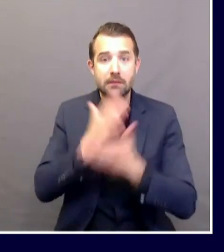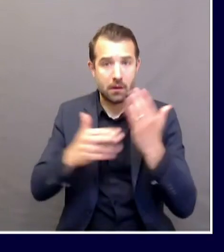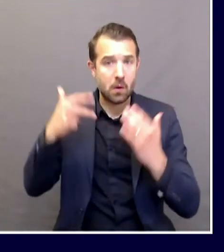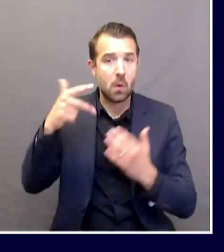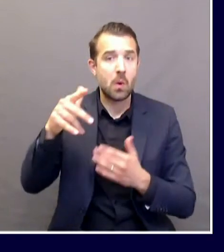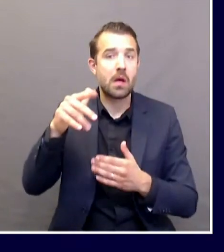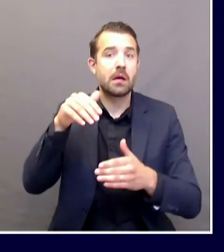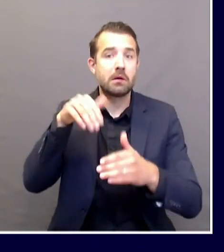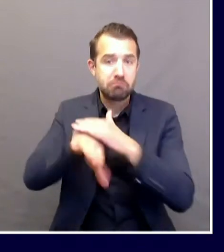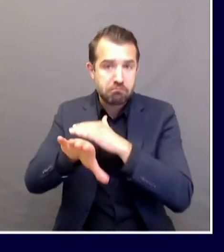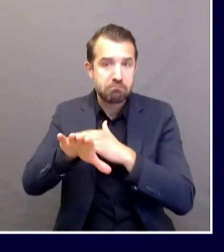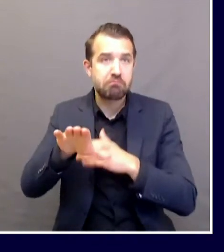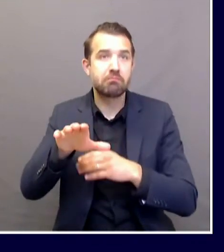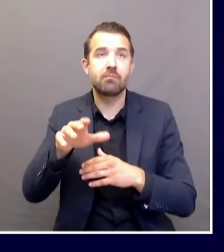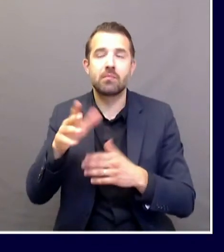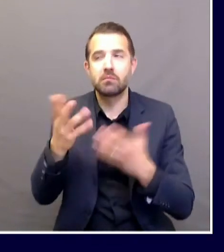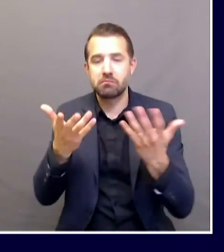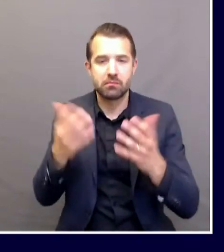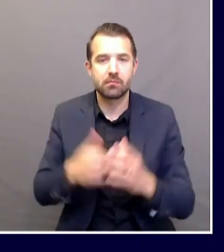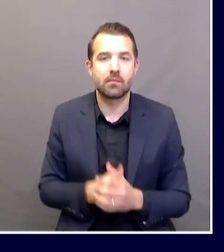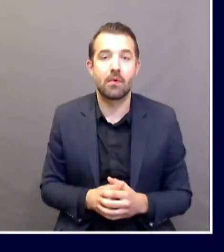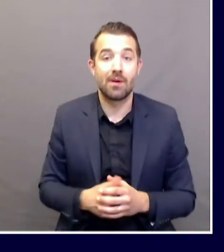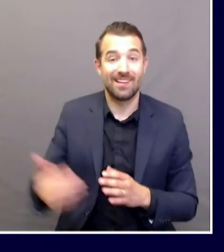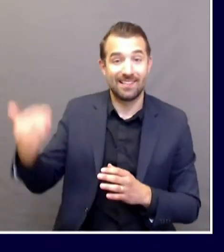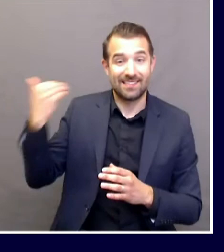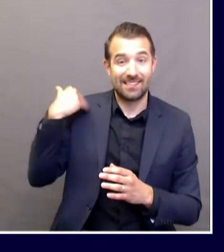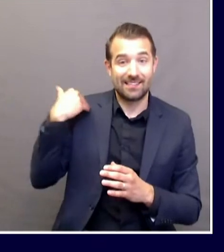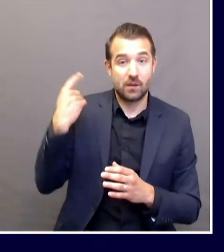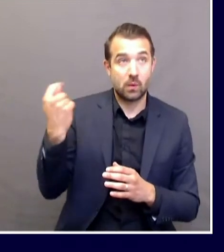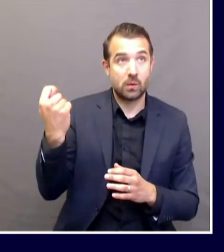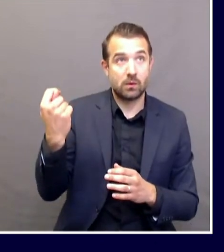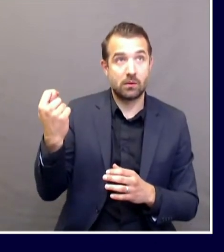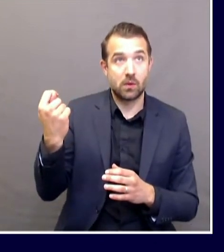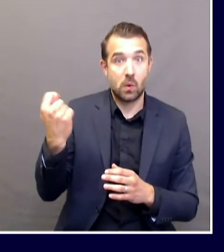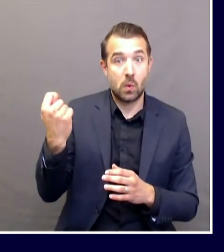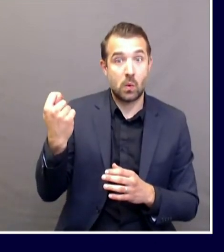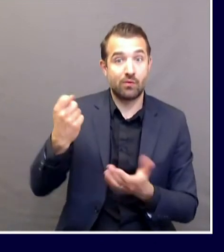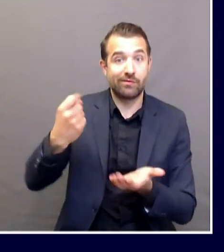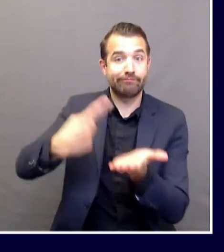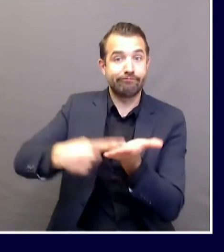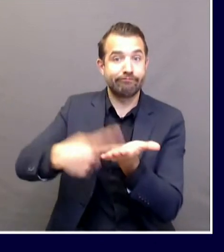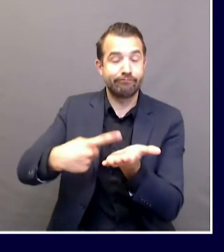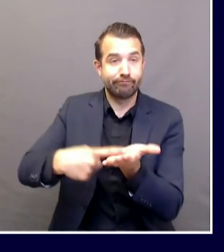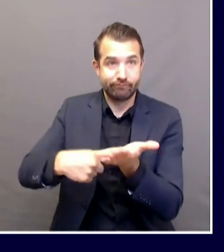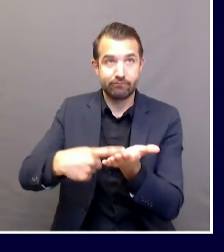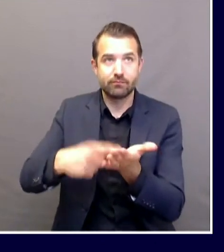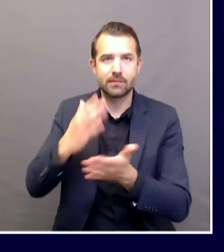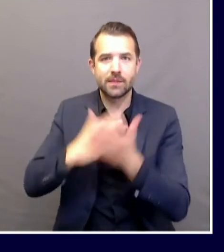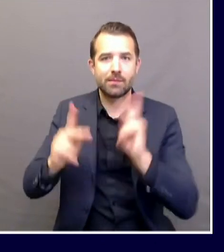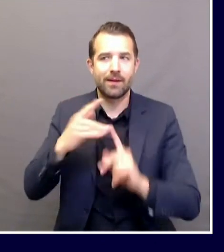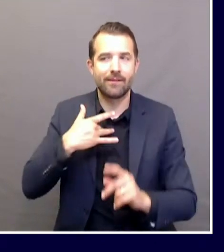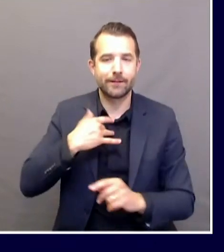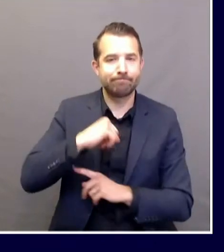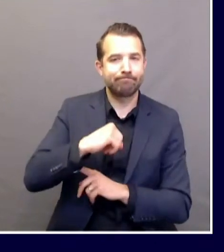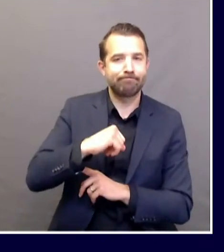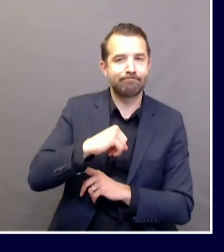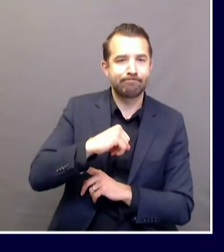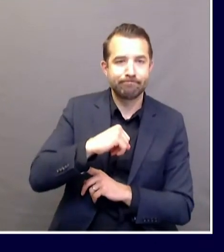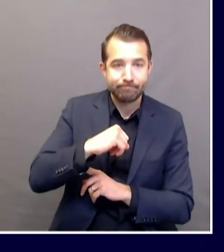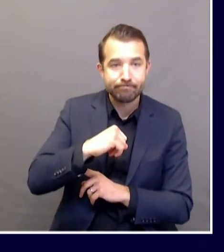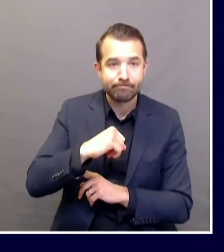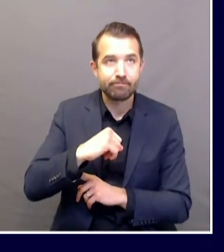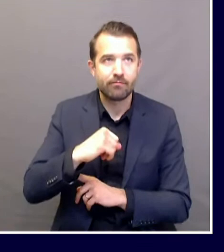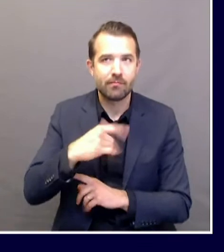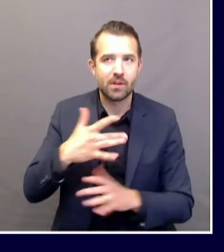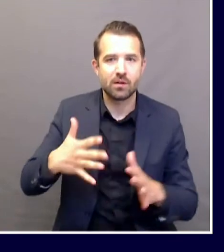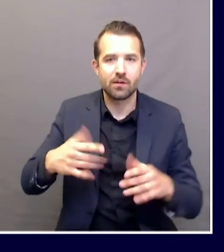about on Tuesday, there are different degrees of folks who are not getting vaccinated. And I think it's important that we